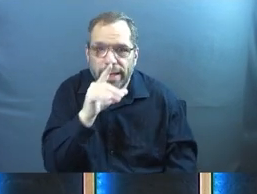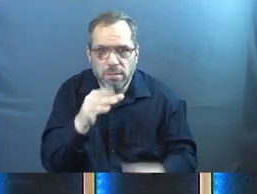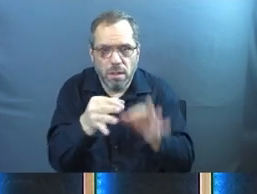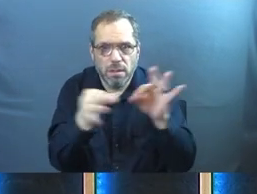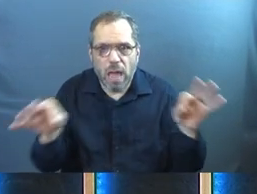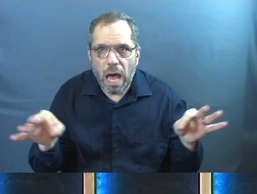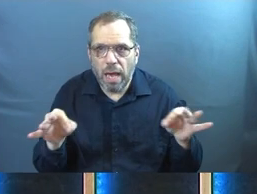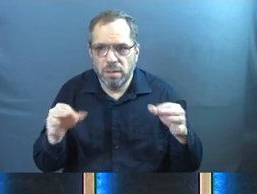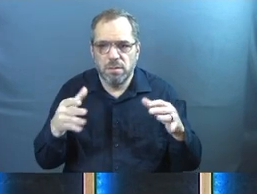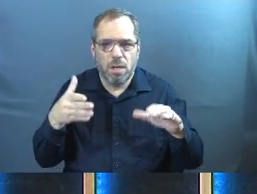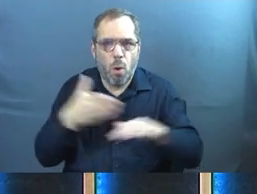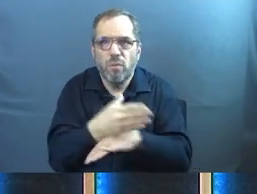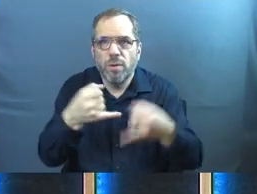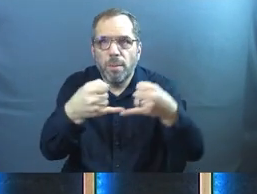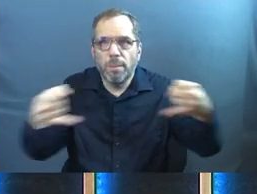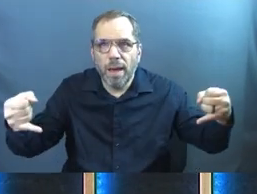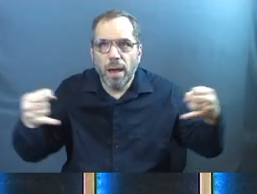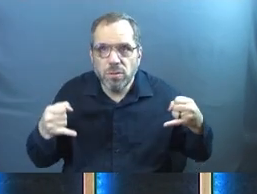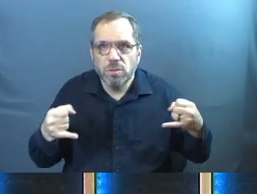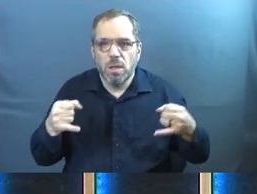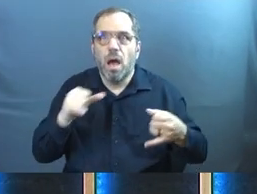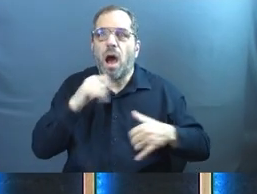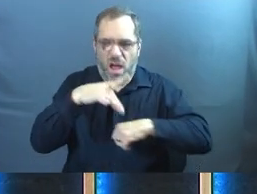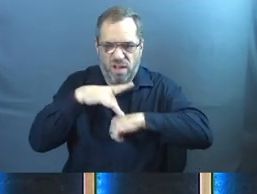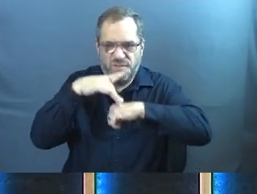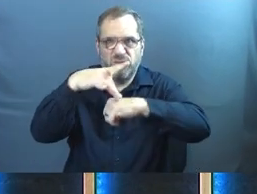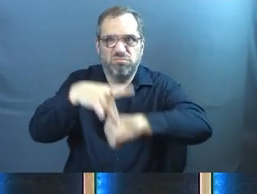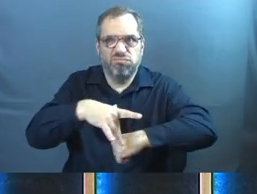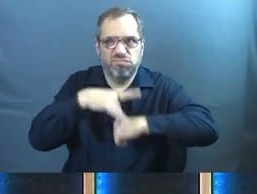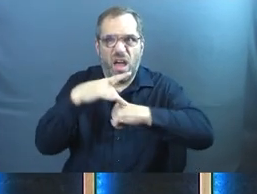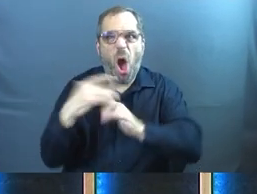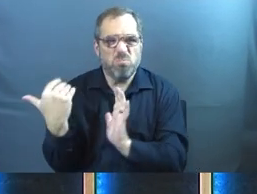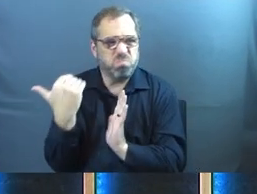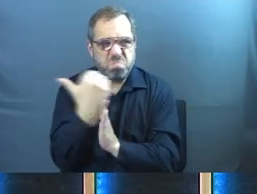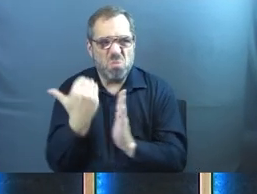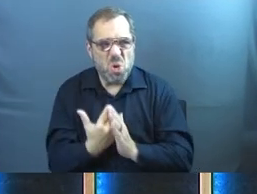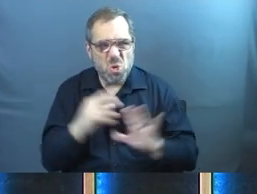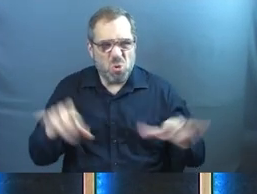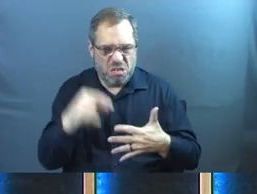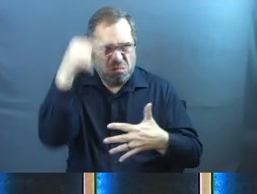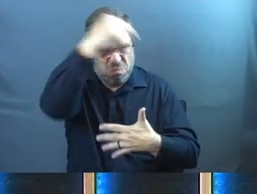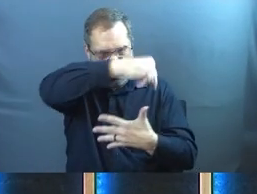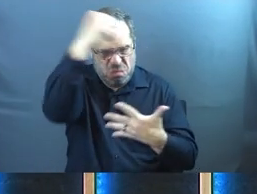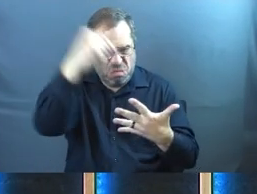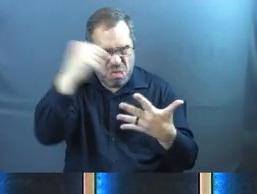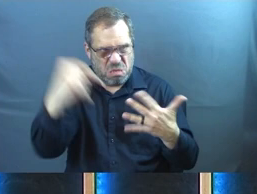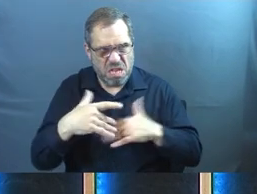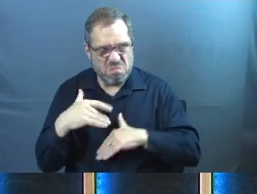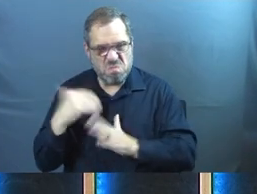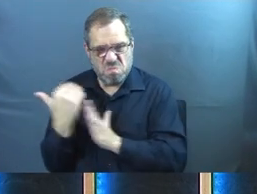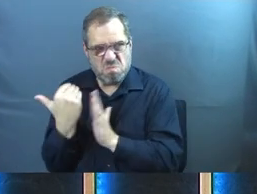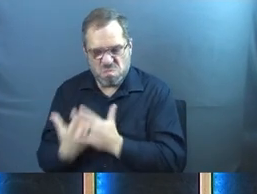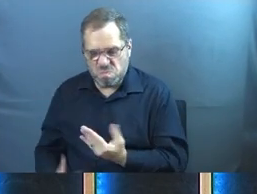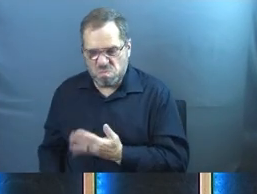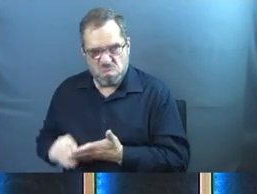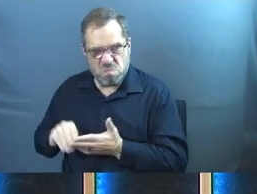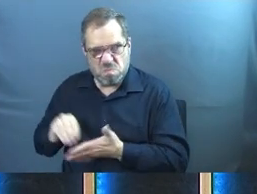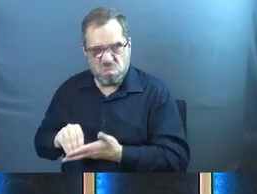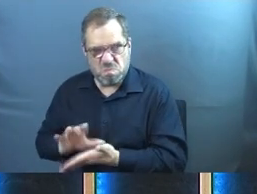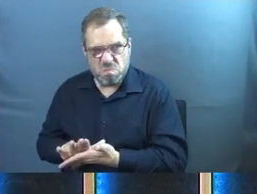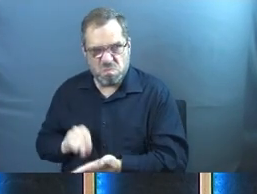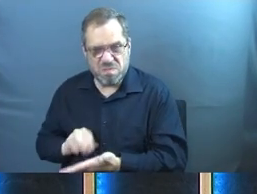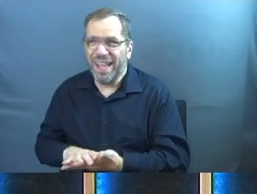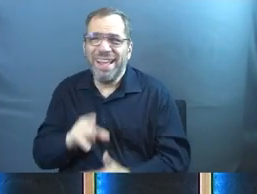lines that we cross. We went over this last week. Unforgiveness, keeping a list about all the things that they've done to you. We all do